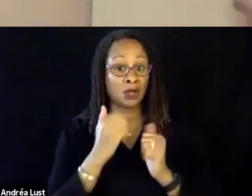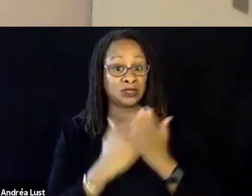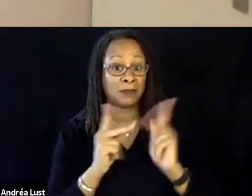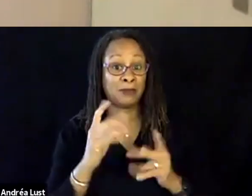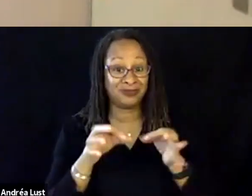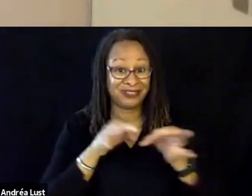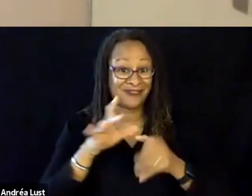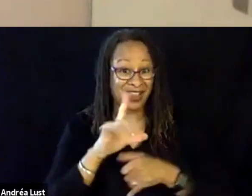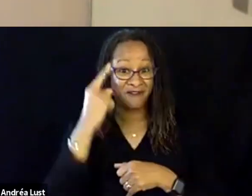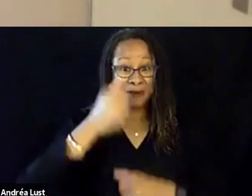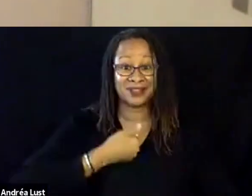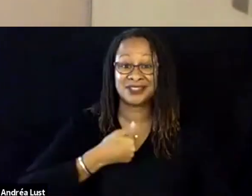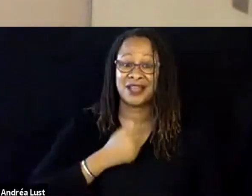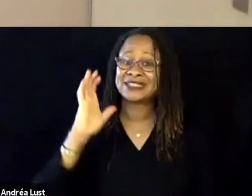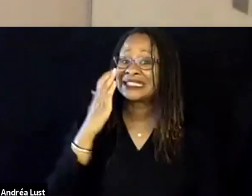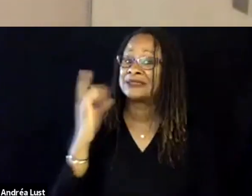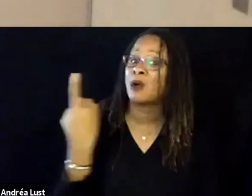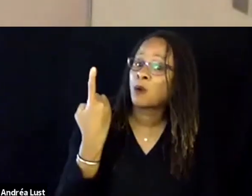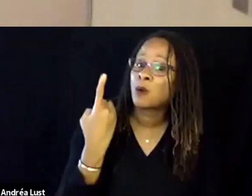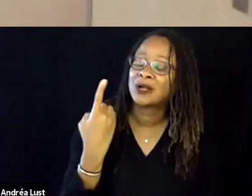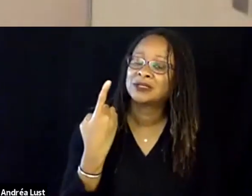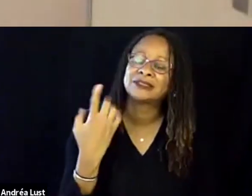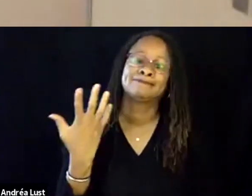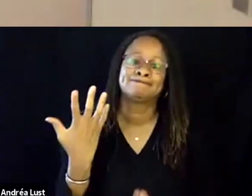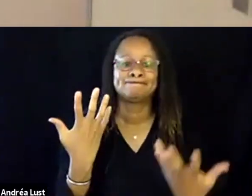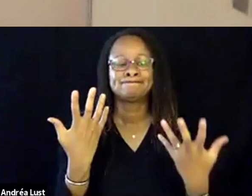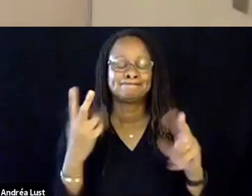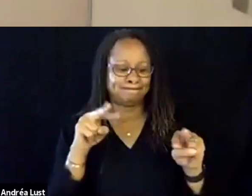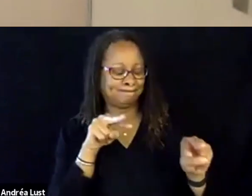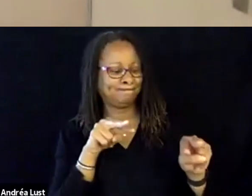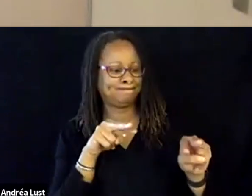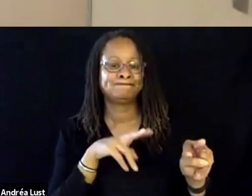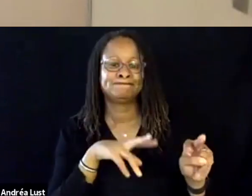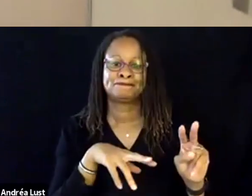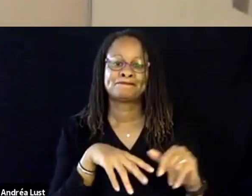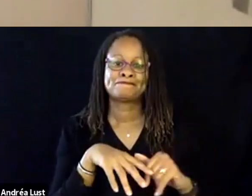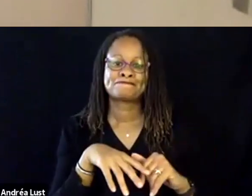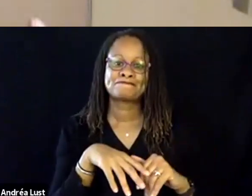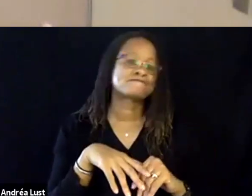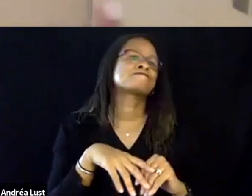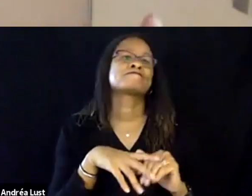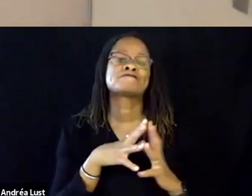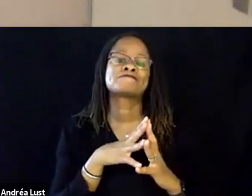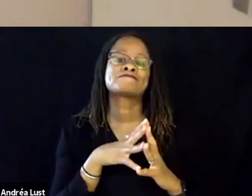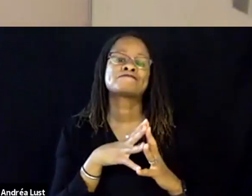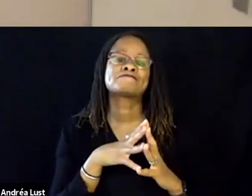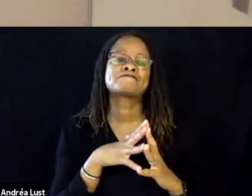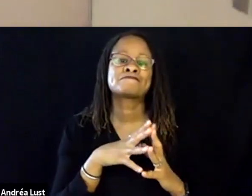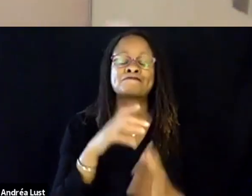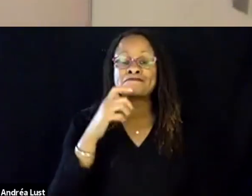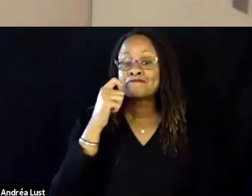but for me, it seems to always be down to what people who have, say, race